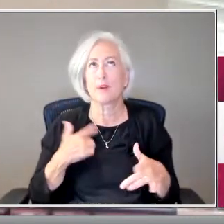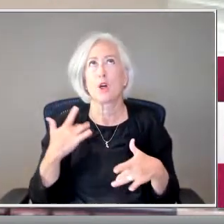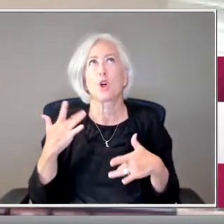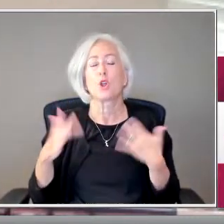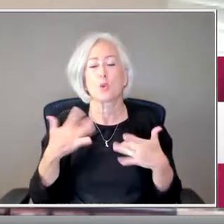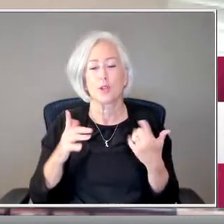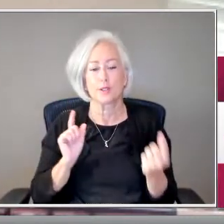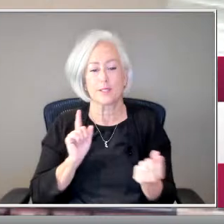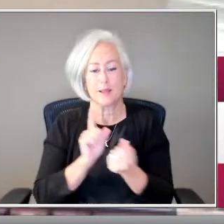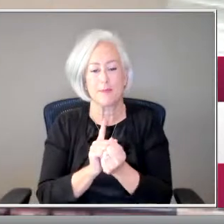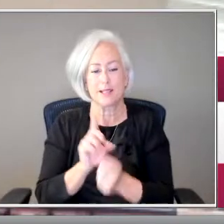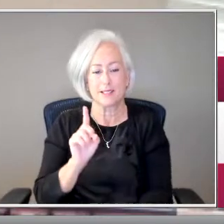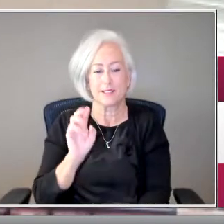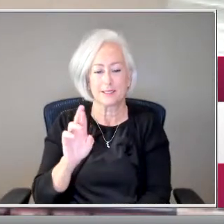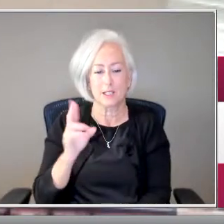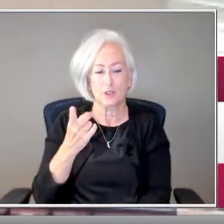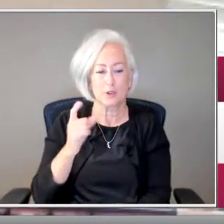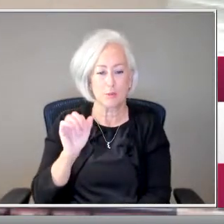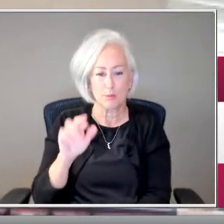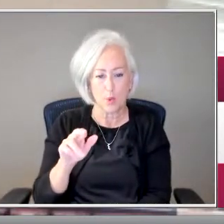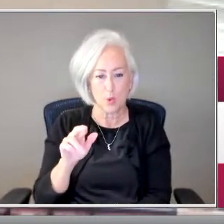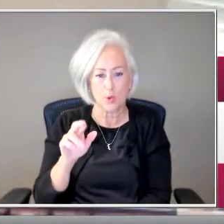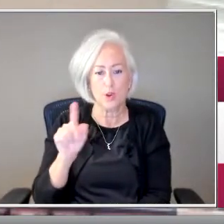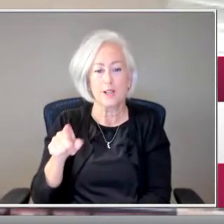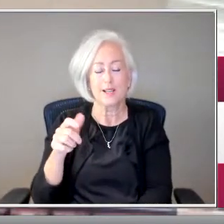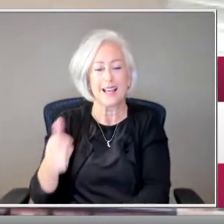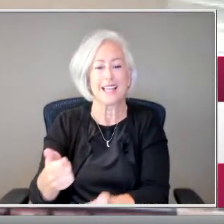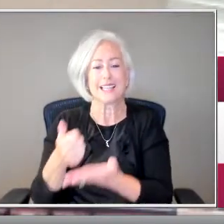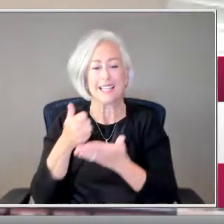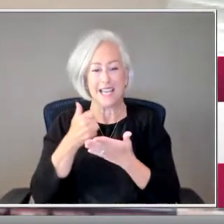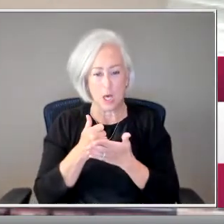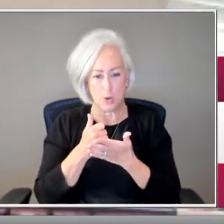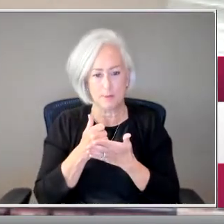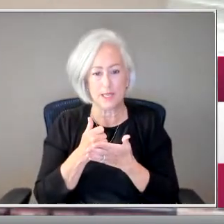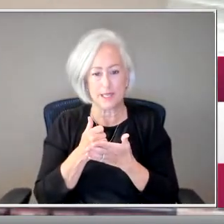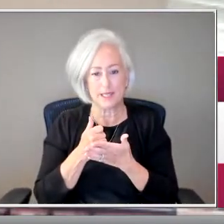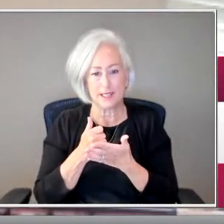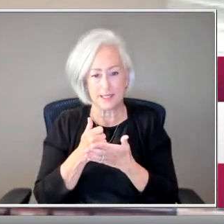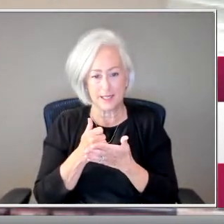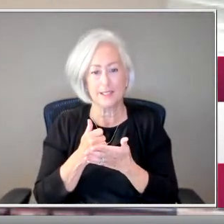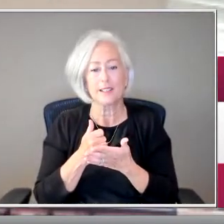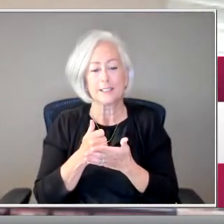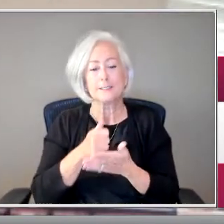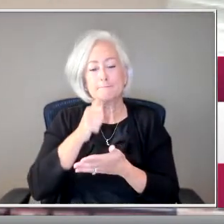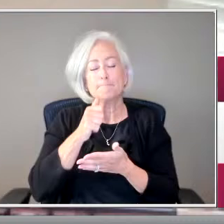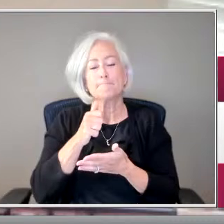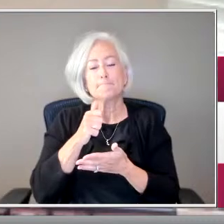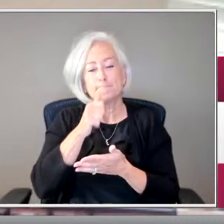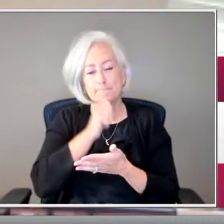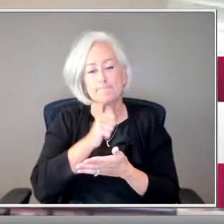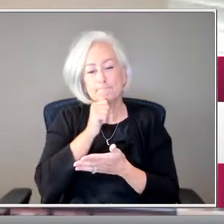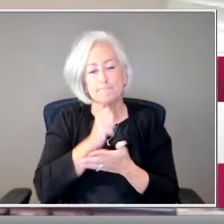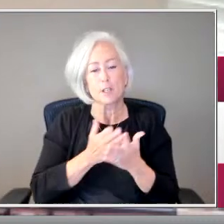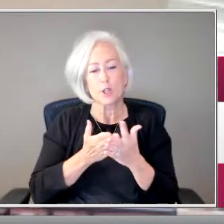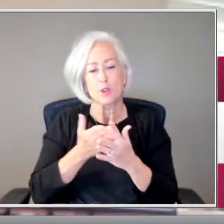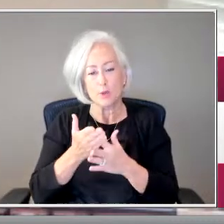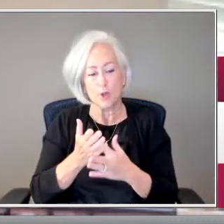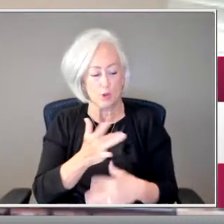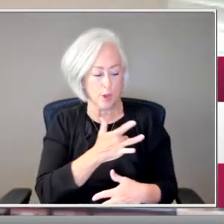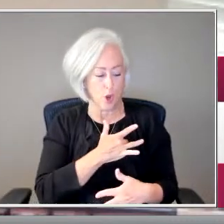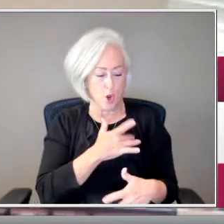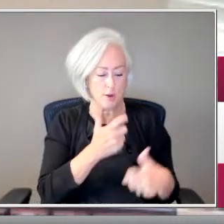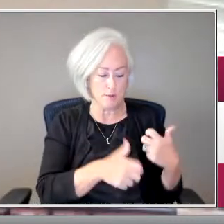Dr. Porter and that he was able to help me to get through both the cardiac issues as well as